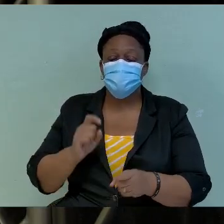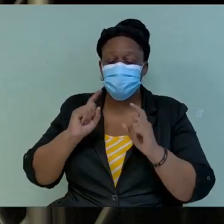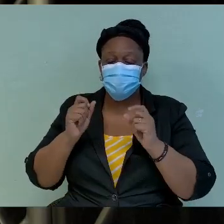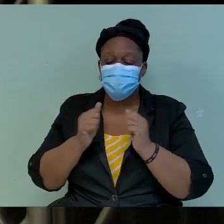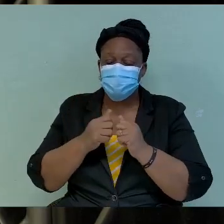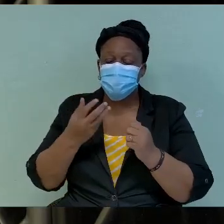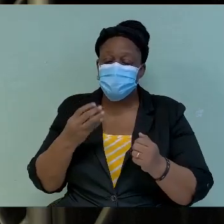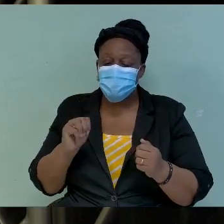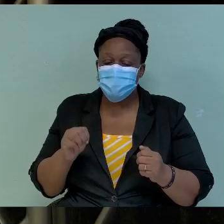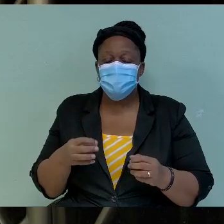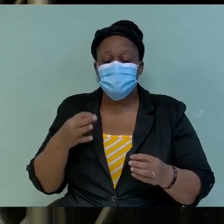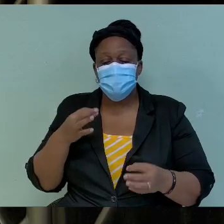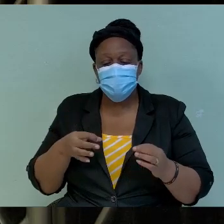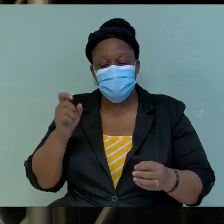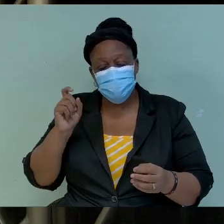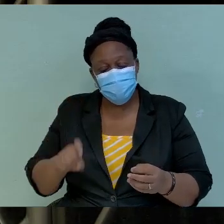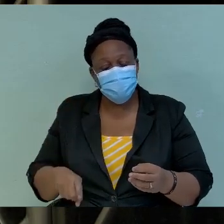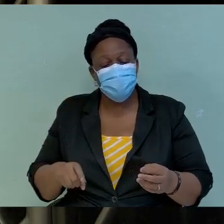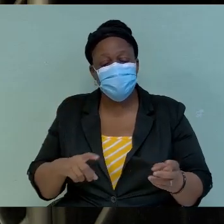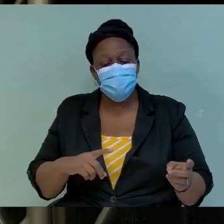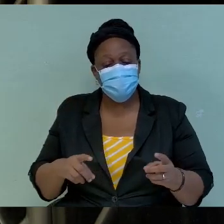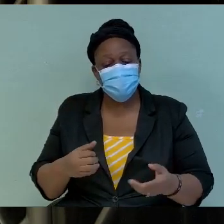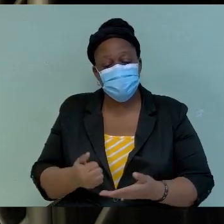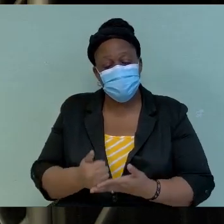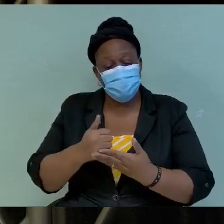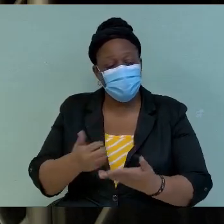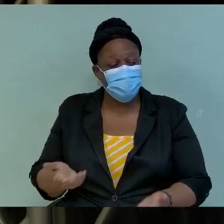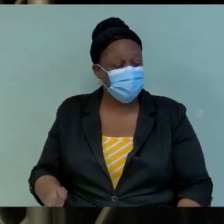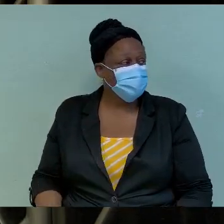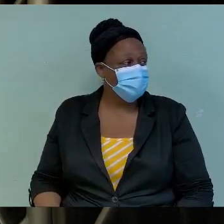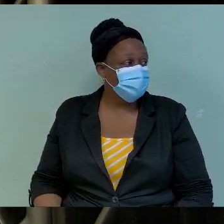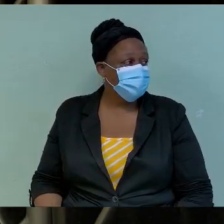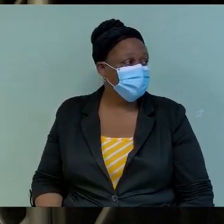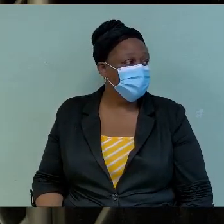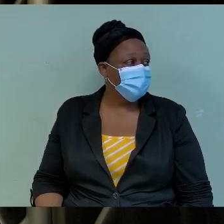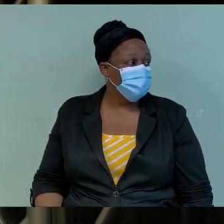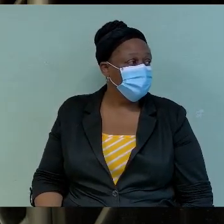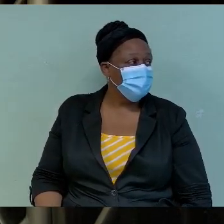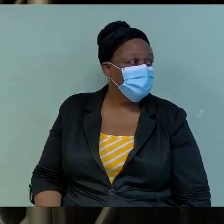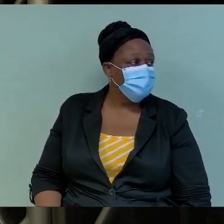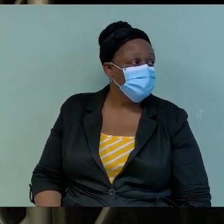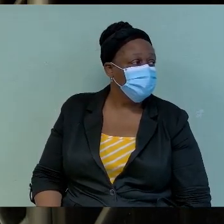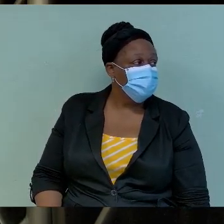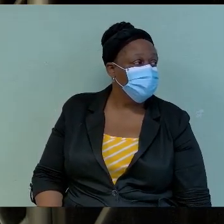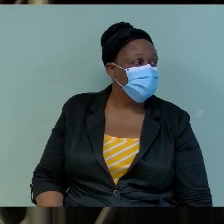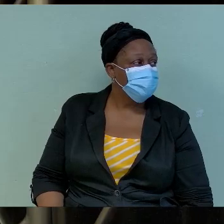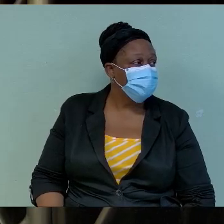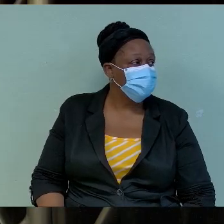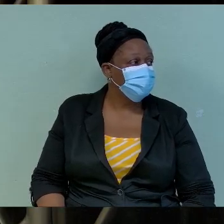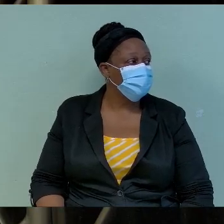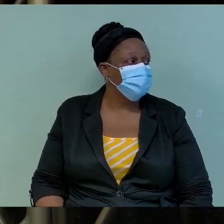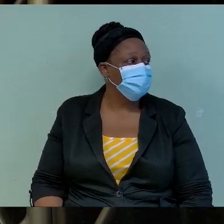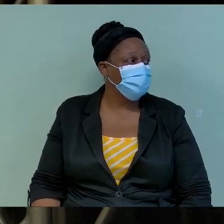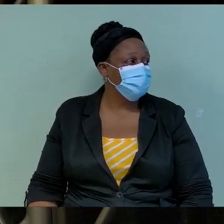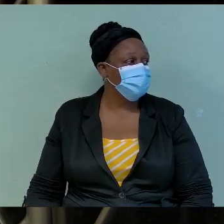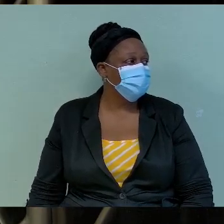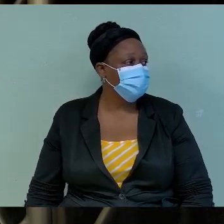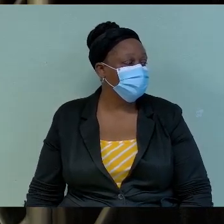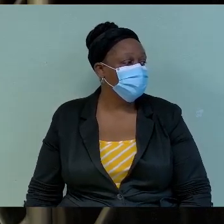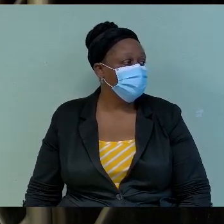like Mr. Maurice Benjamin in District 7, Terry Morris, District 6, Mr. Boone, we know him as